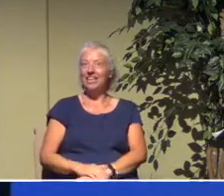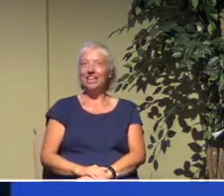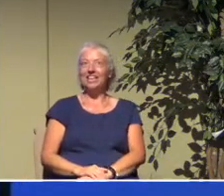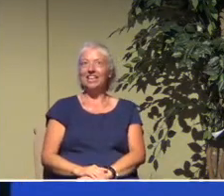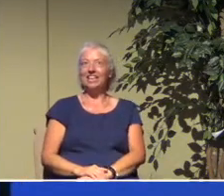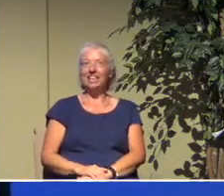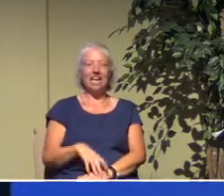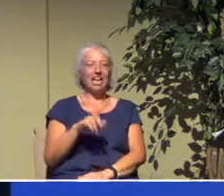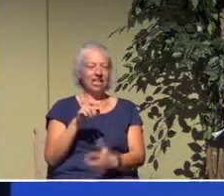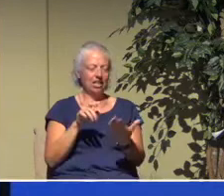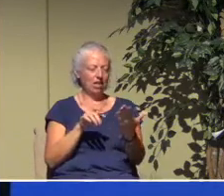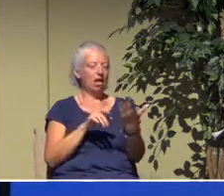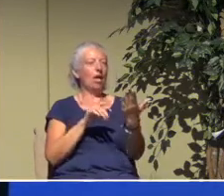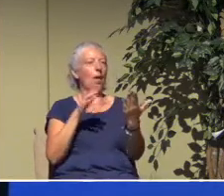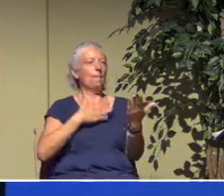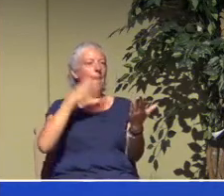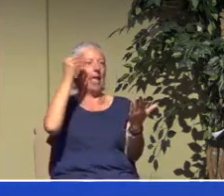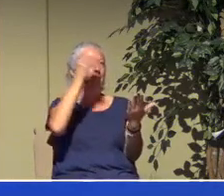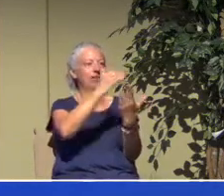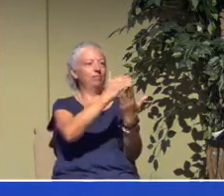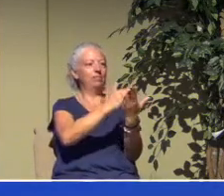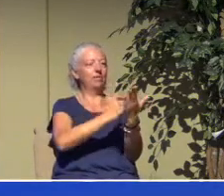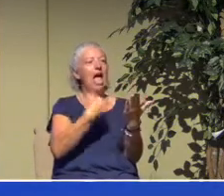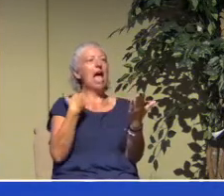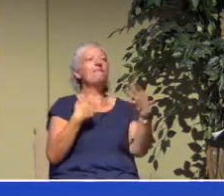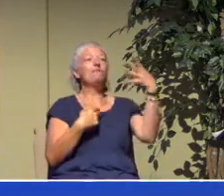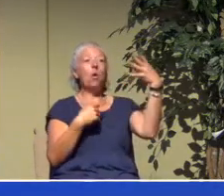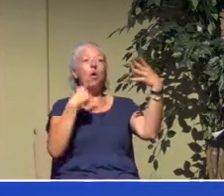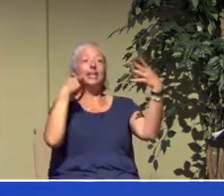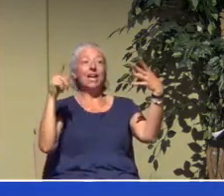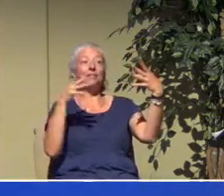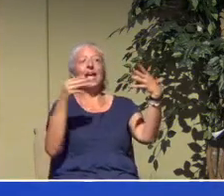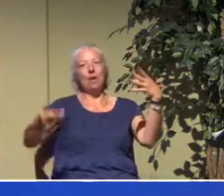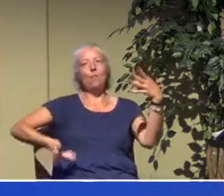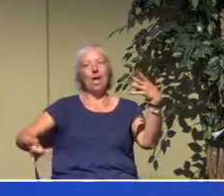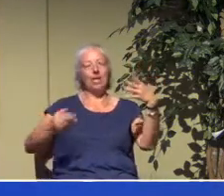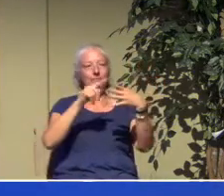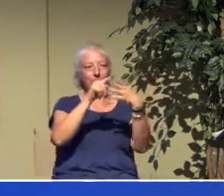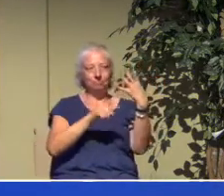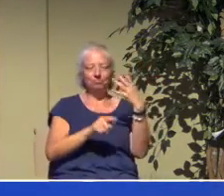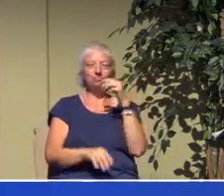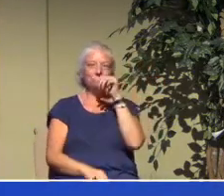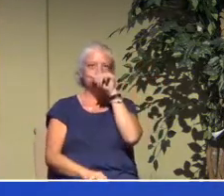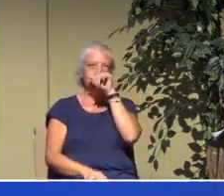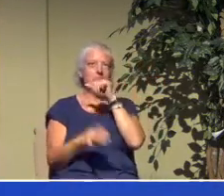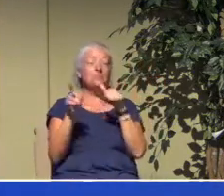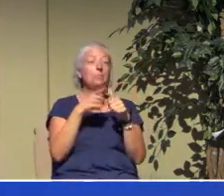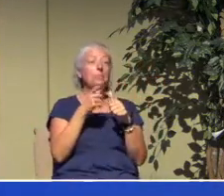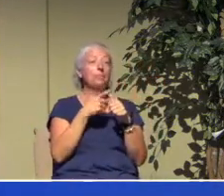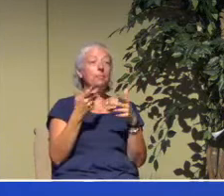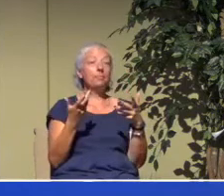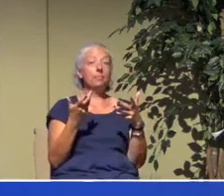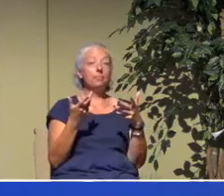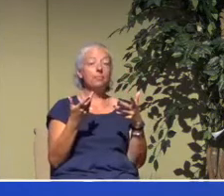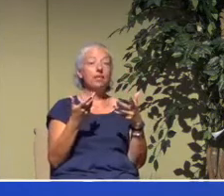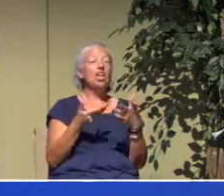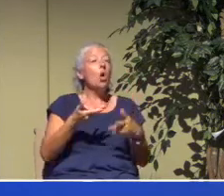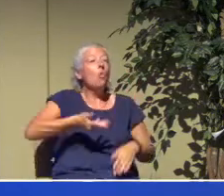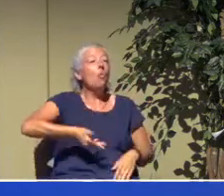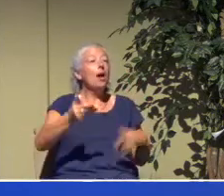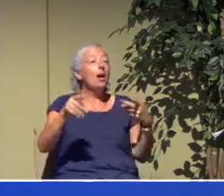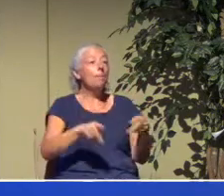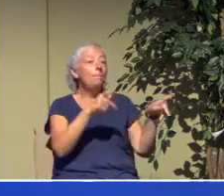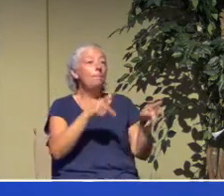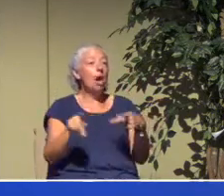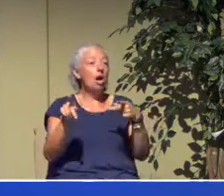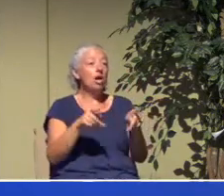Need to pull up my notes because I have four announcements and a welcome. So first, there is a welcome party going on